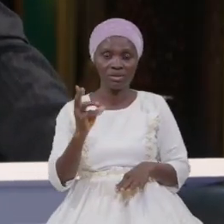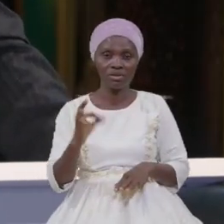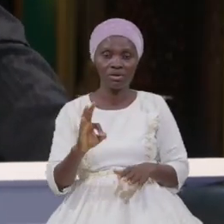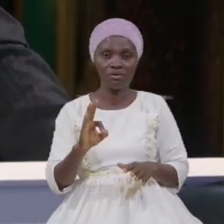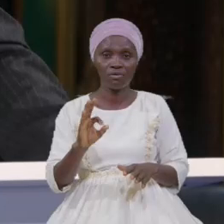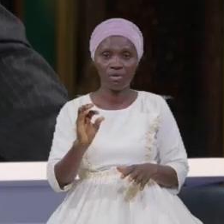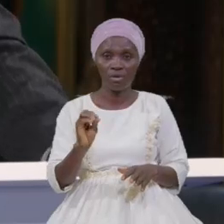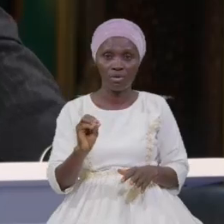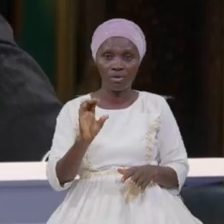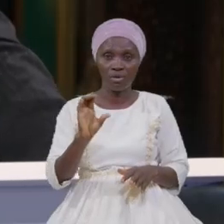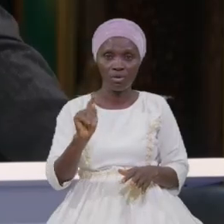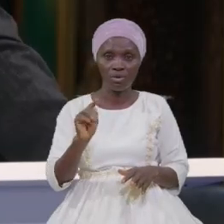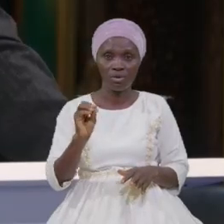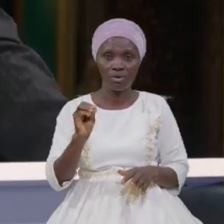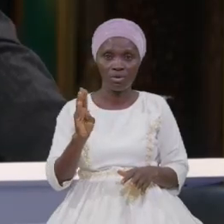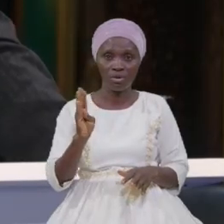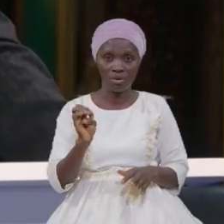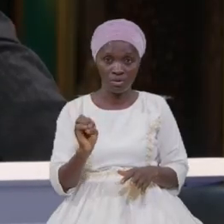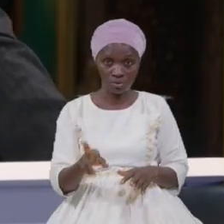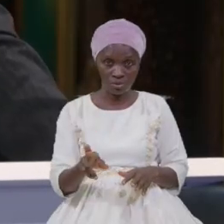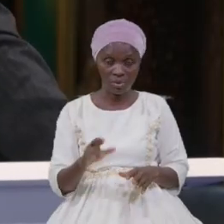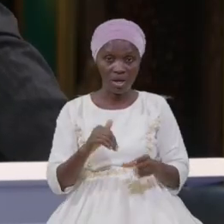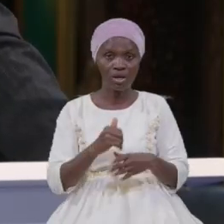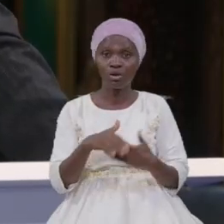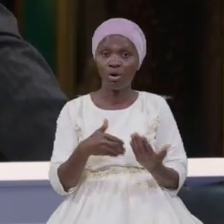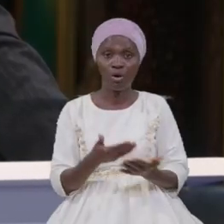in all our churches globally.